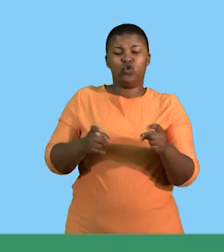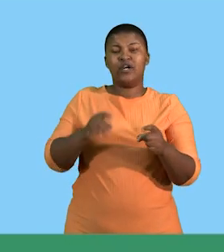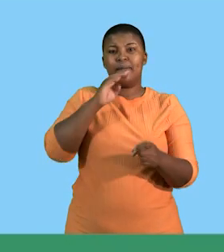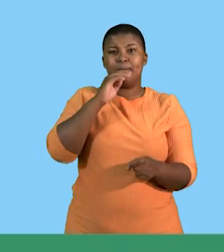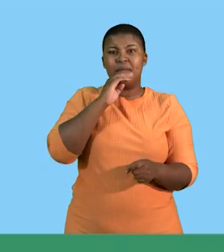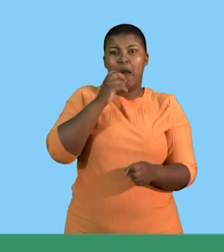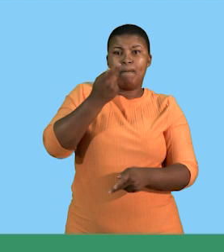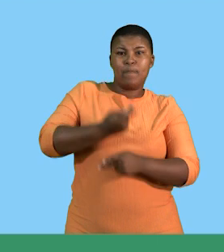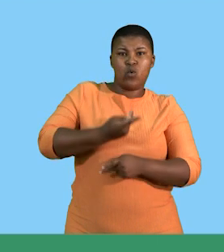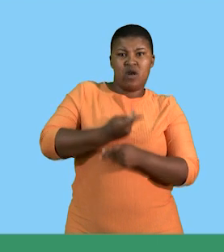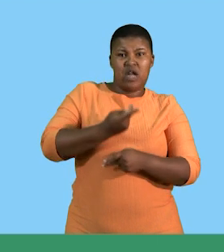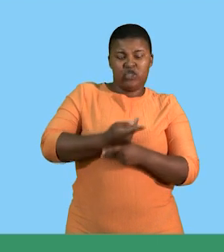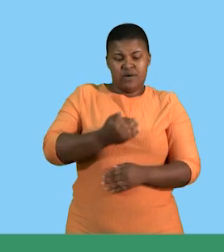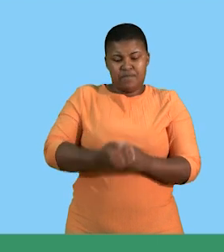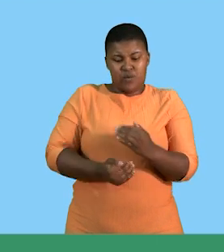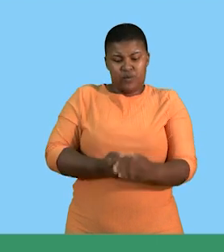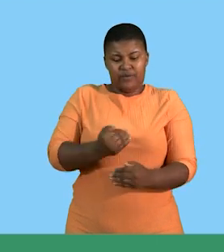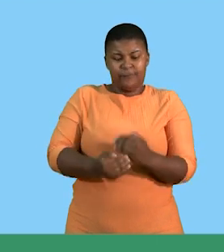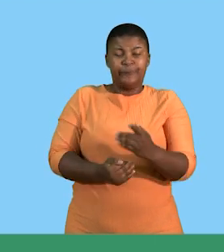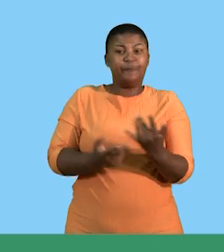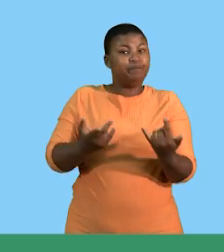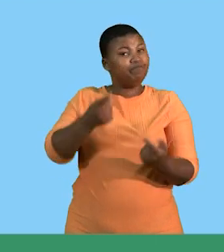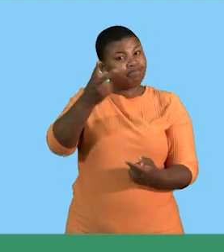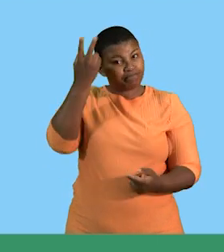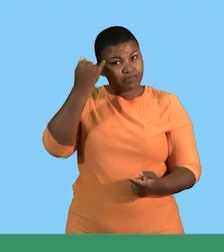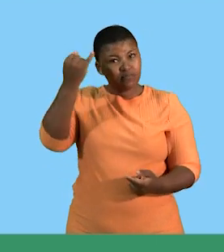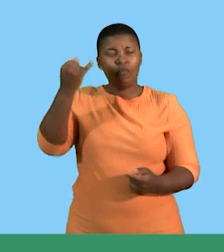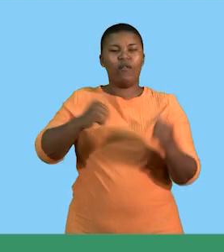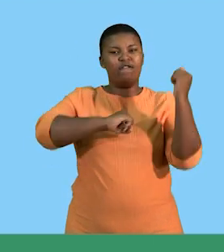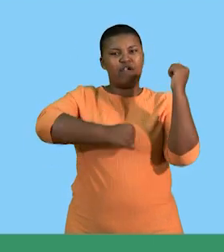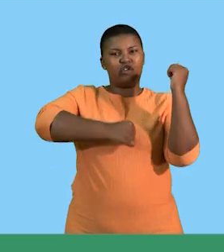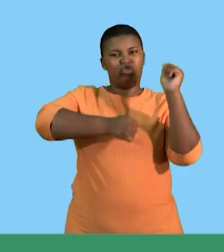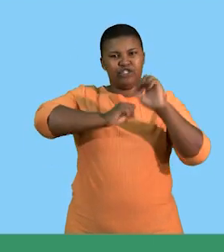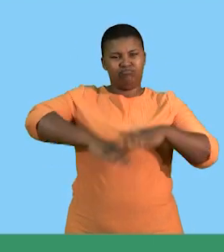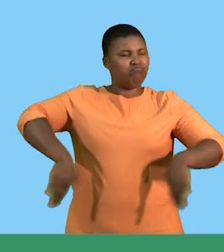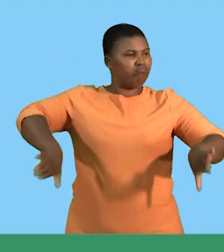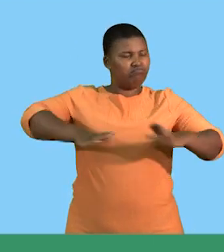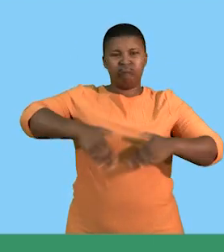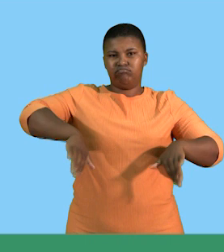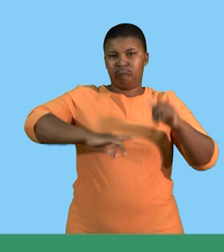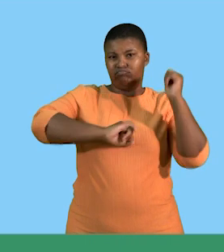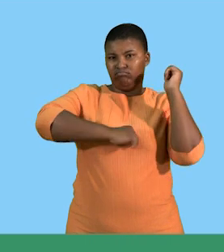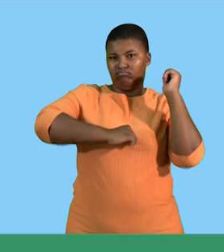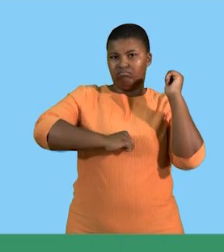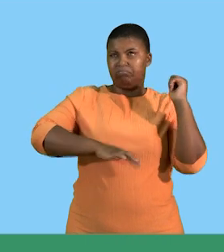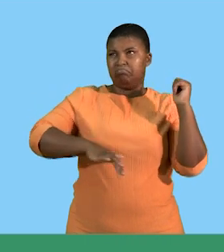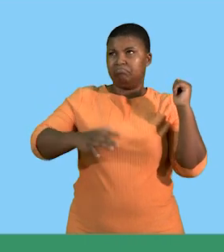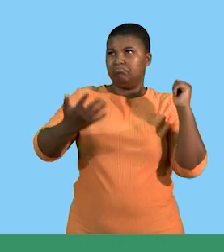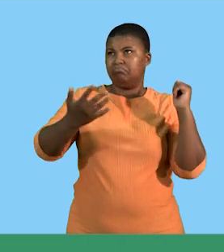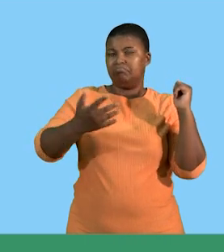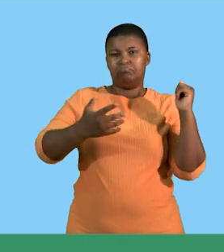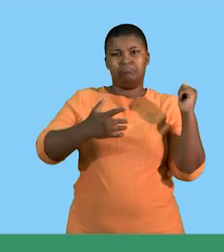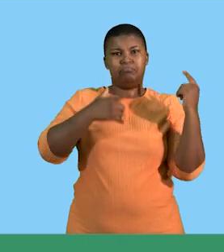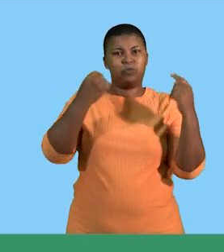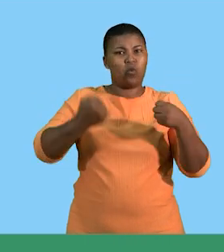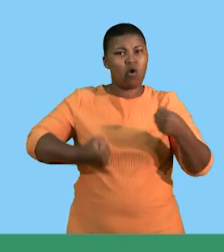I want you to imagine a factory floor where something is being manufactured, maybe wooden bowls